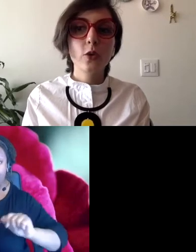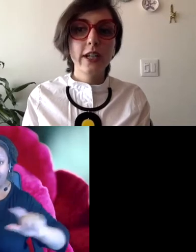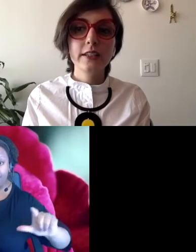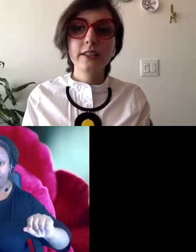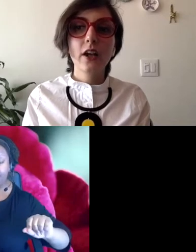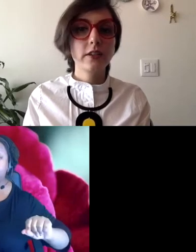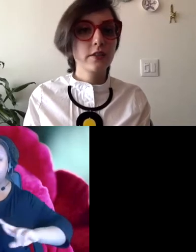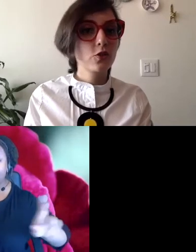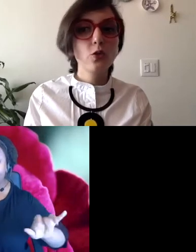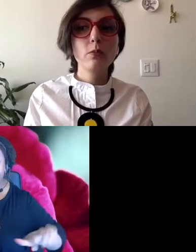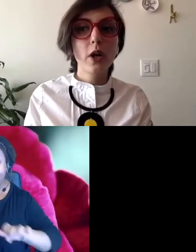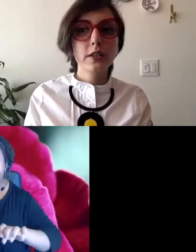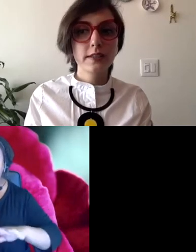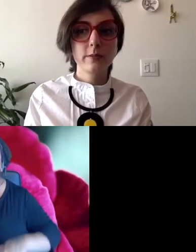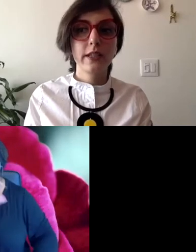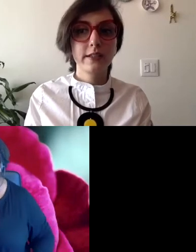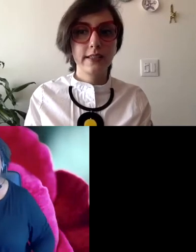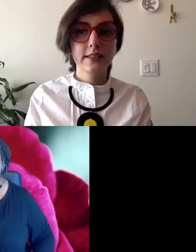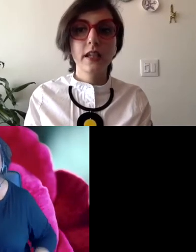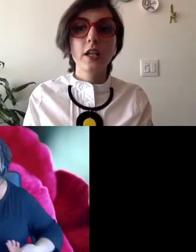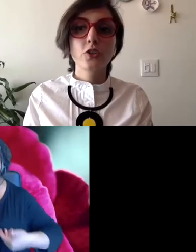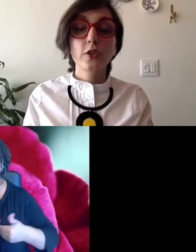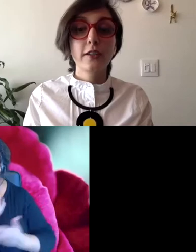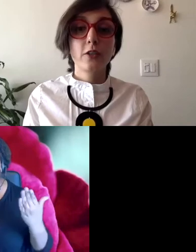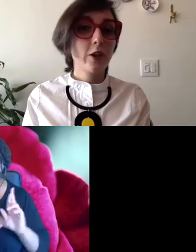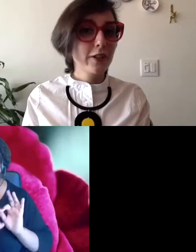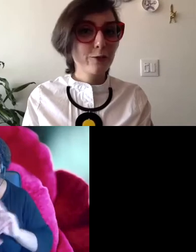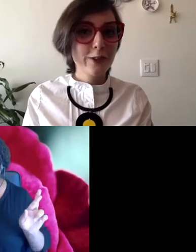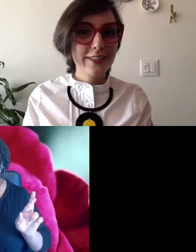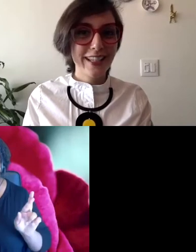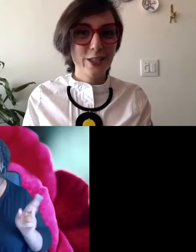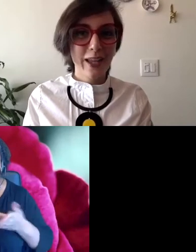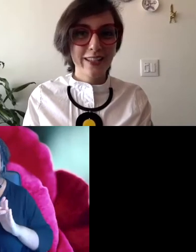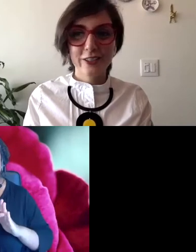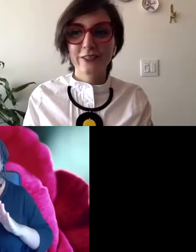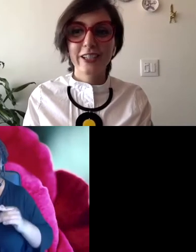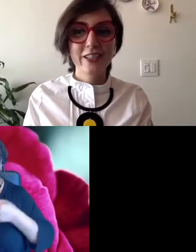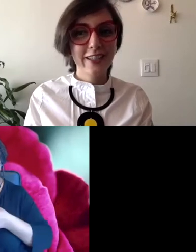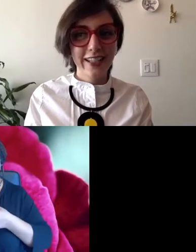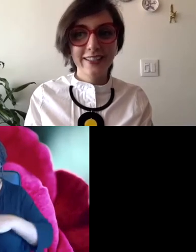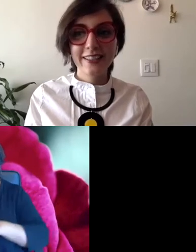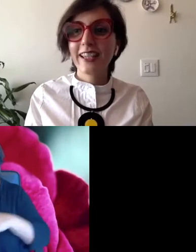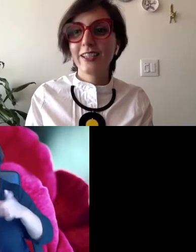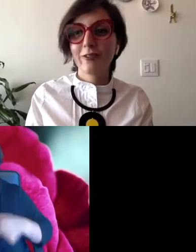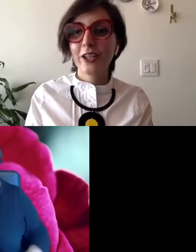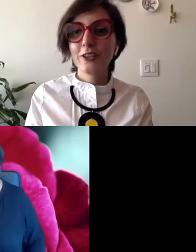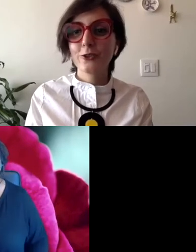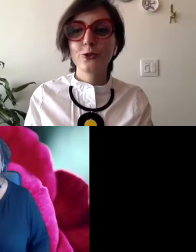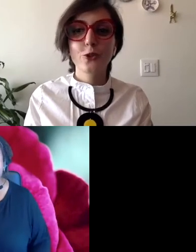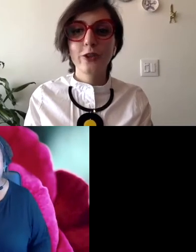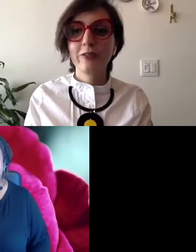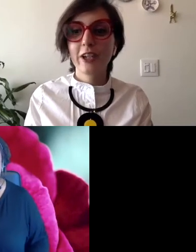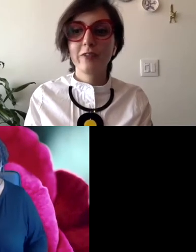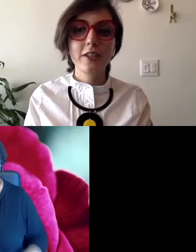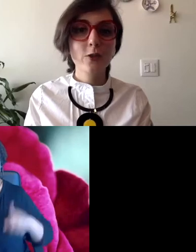listed correctly on the Zoom participant list so that our wonderful stage manager, Rachel Kennedy, can invite you